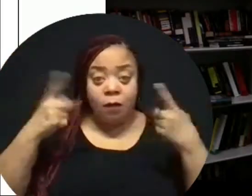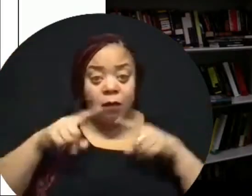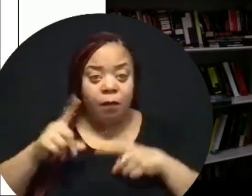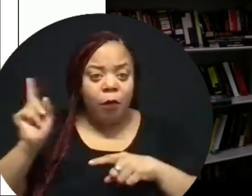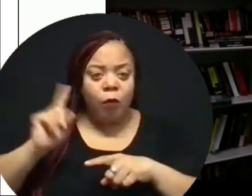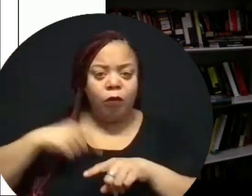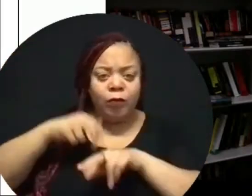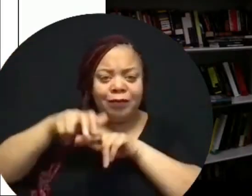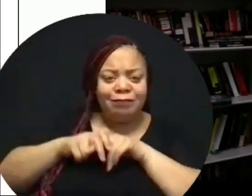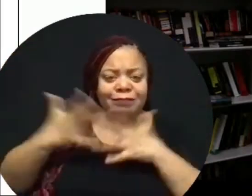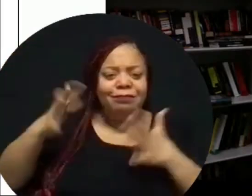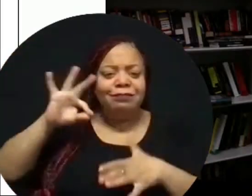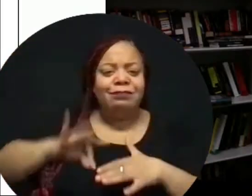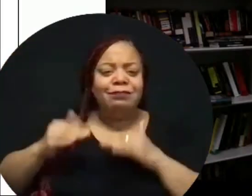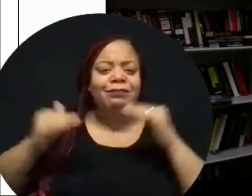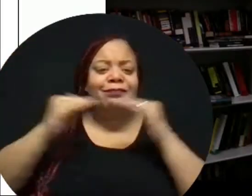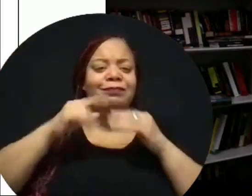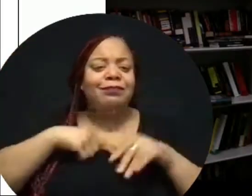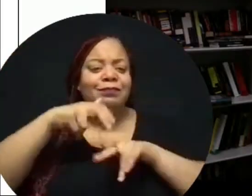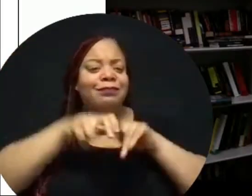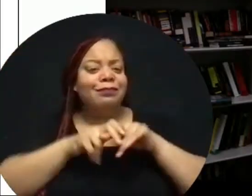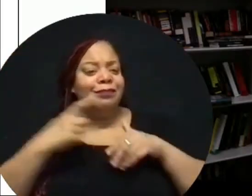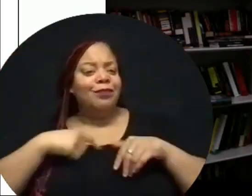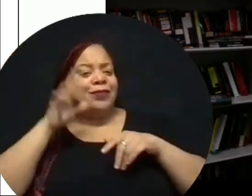to be real, and they have to be,